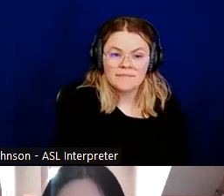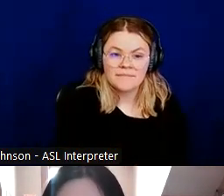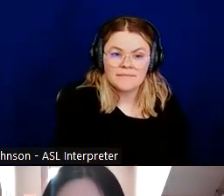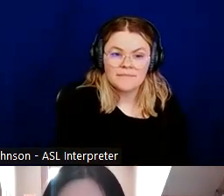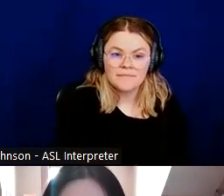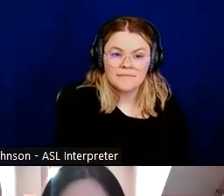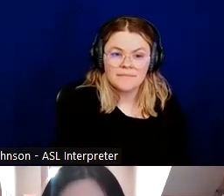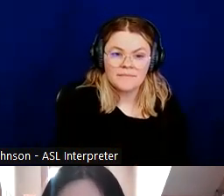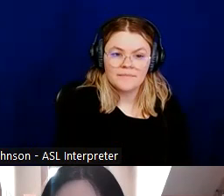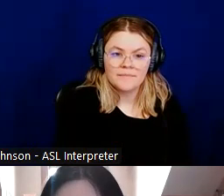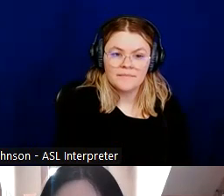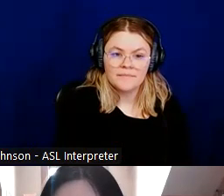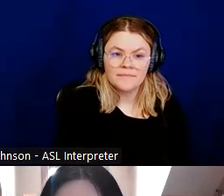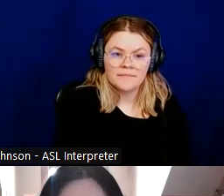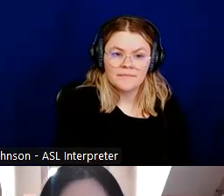And